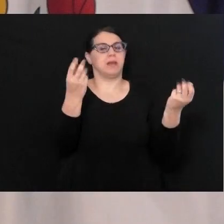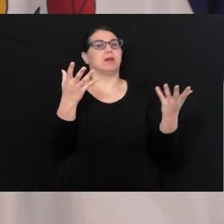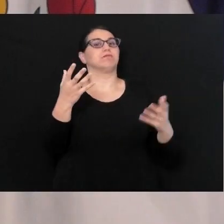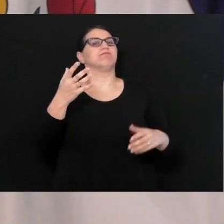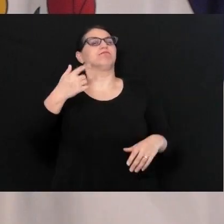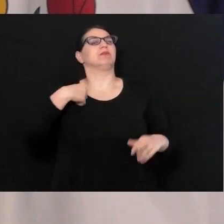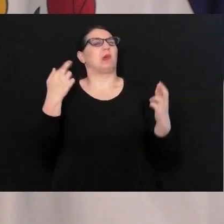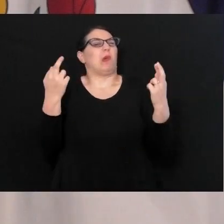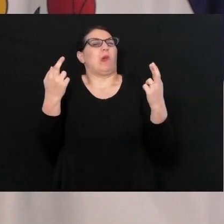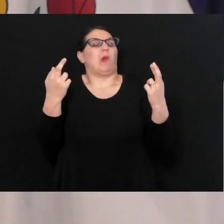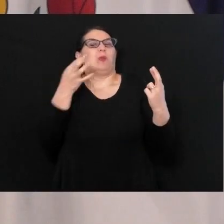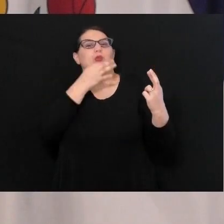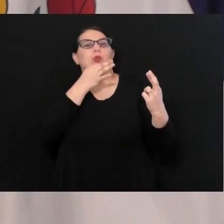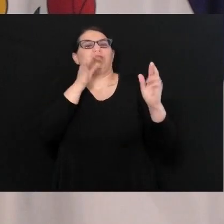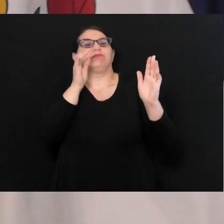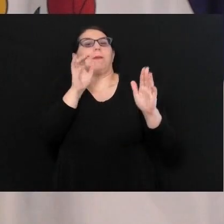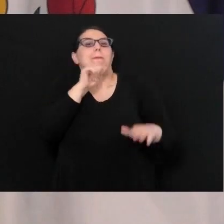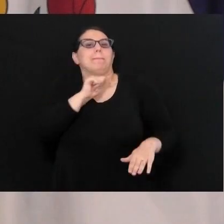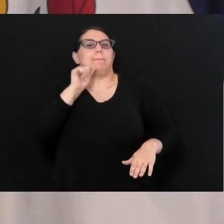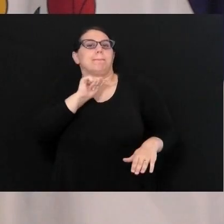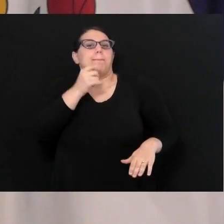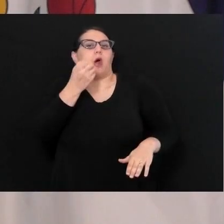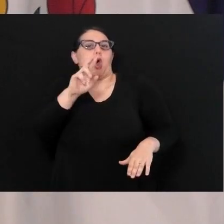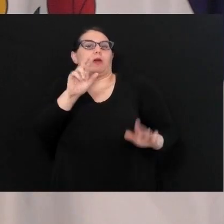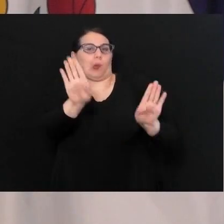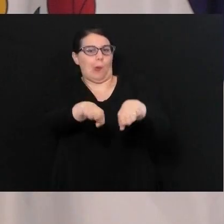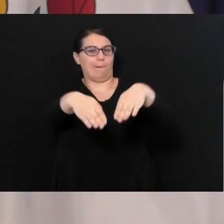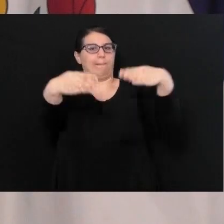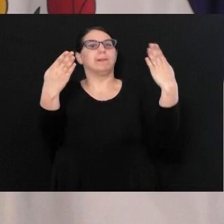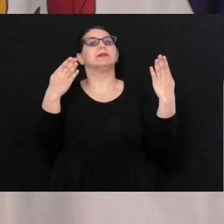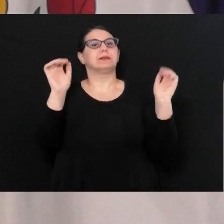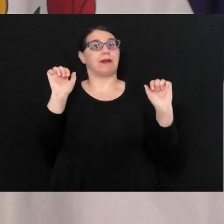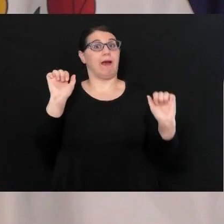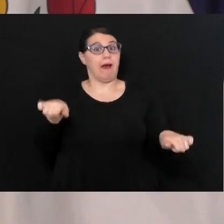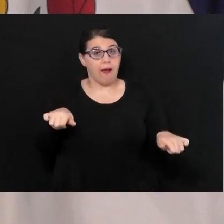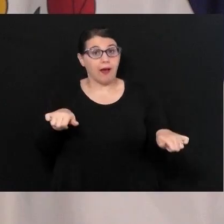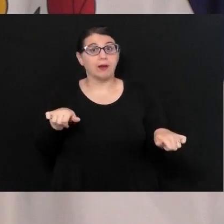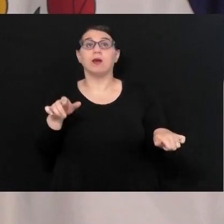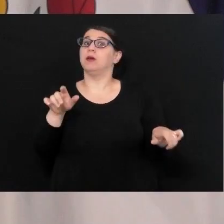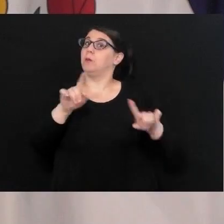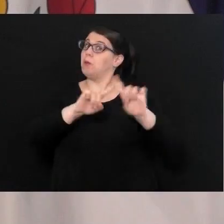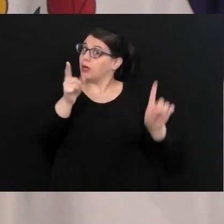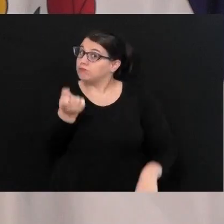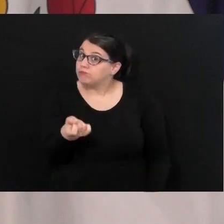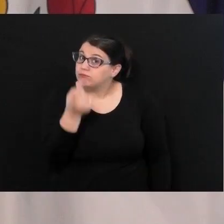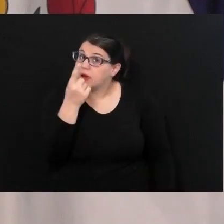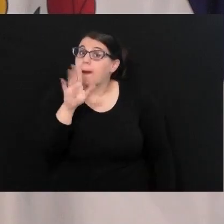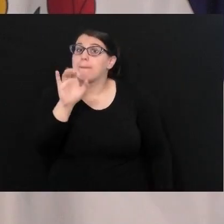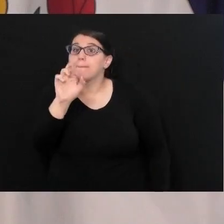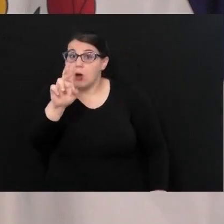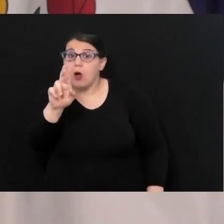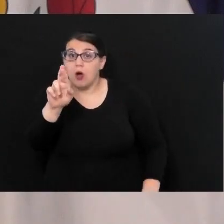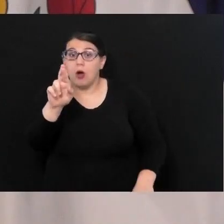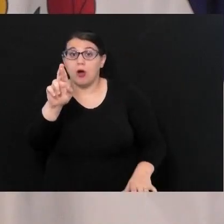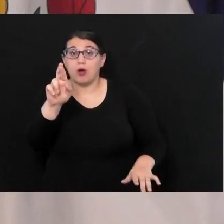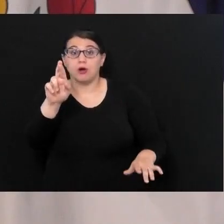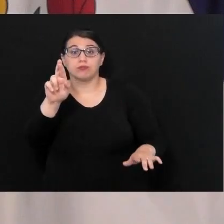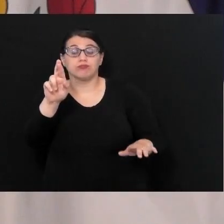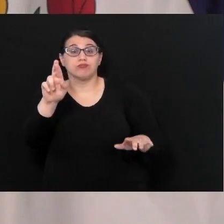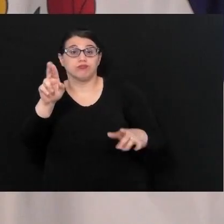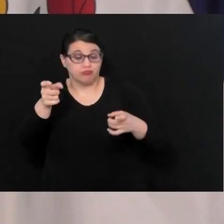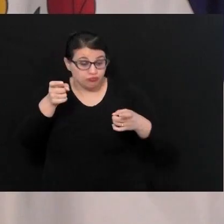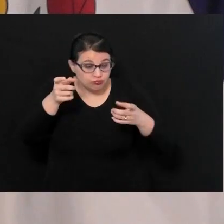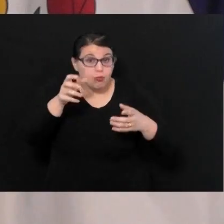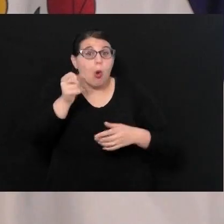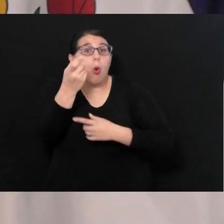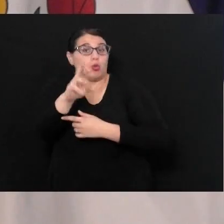And Mon County is doing a great job. The bar owners have got to really, really enforce, and they have got to enforce guidelines